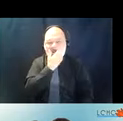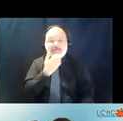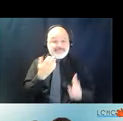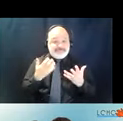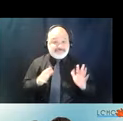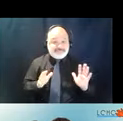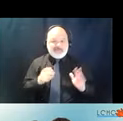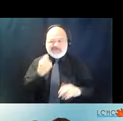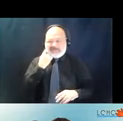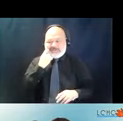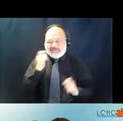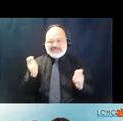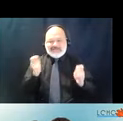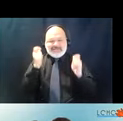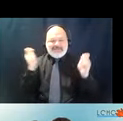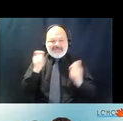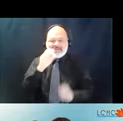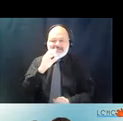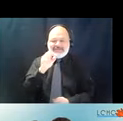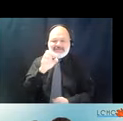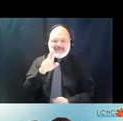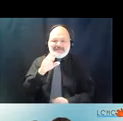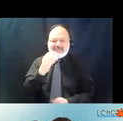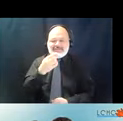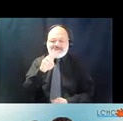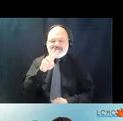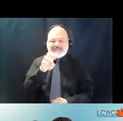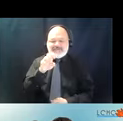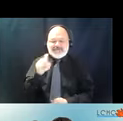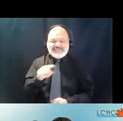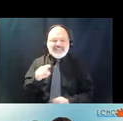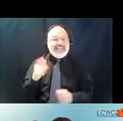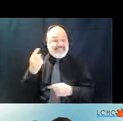recently celebrated Cesar Chavez Day. And this is a quote that